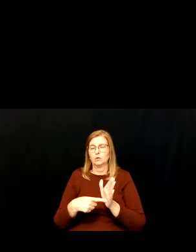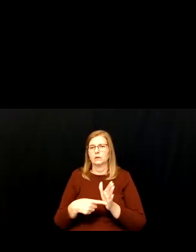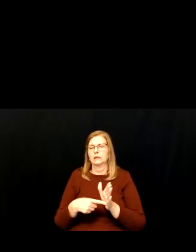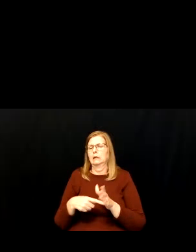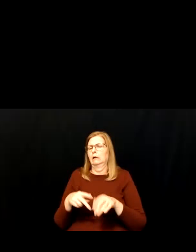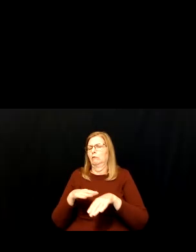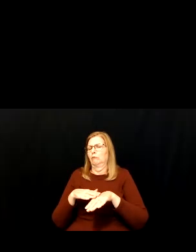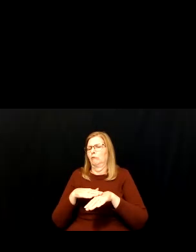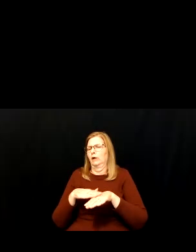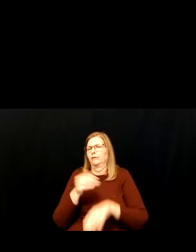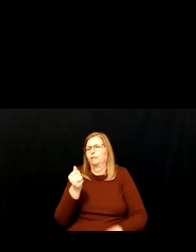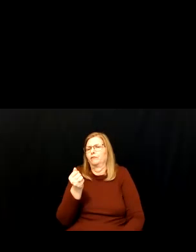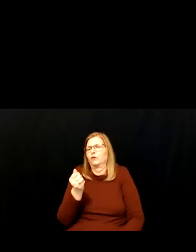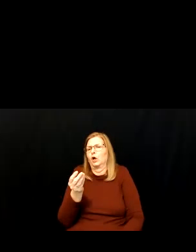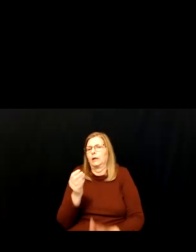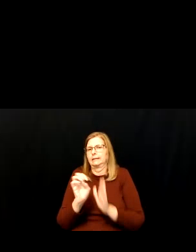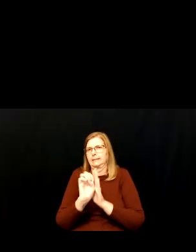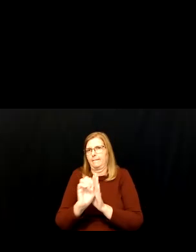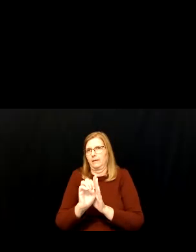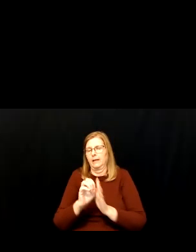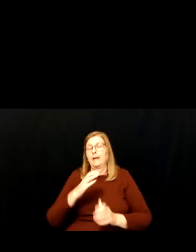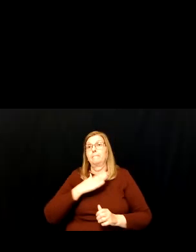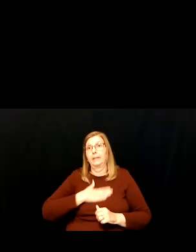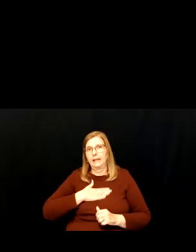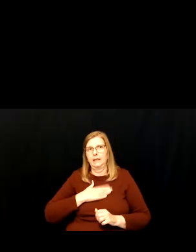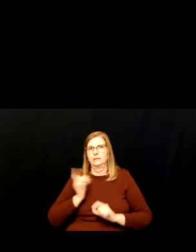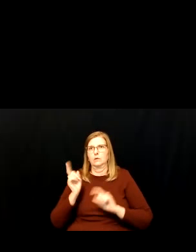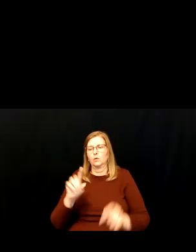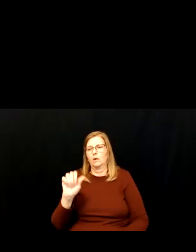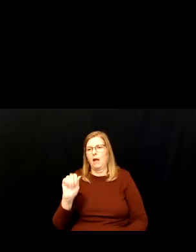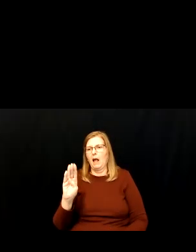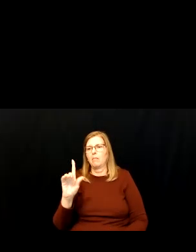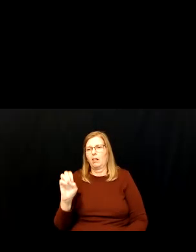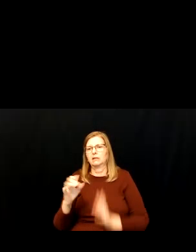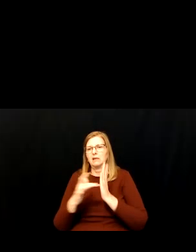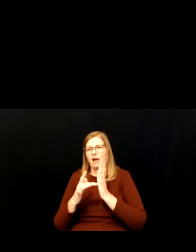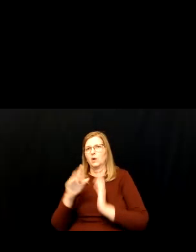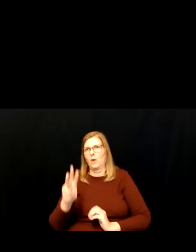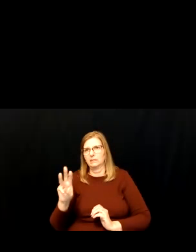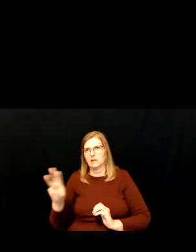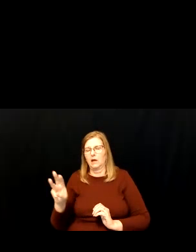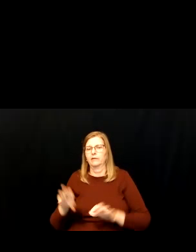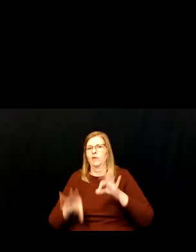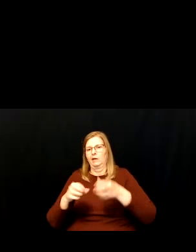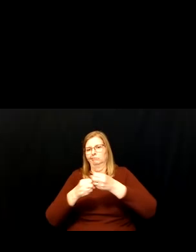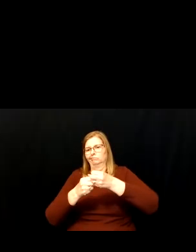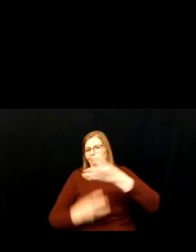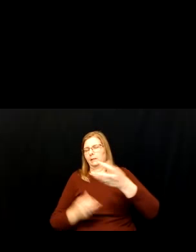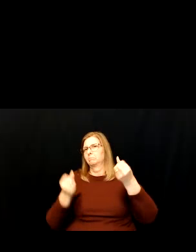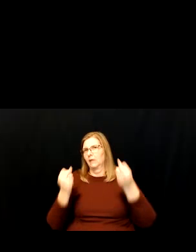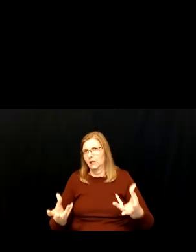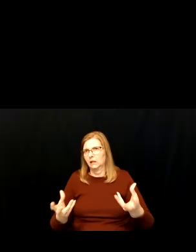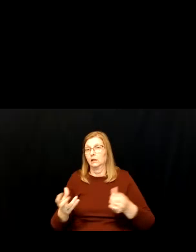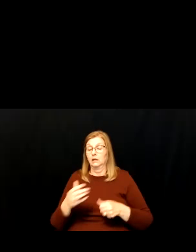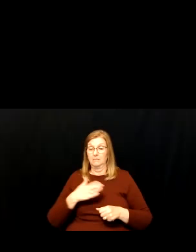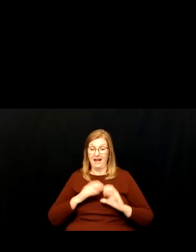very few examples. Please go on to Oklahoma Able Tech's website to find others. I will tell you, in my